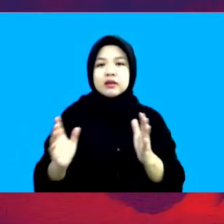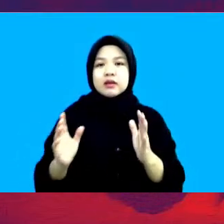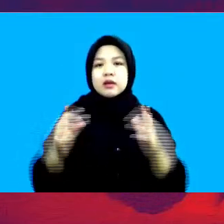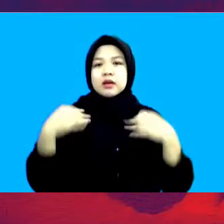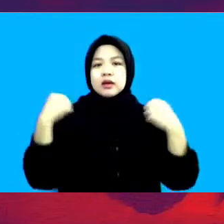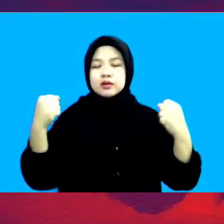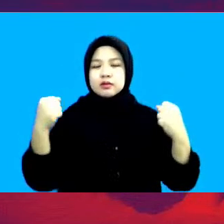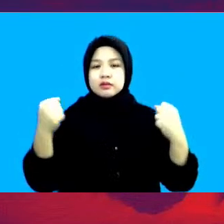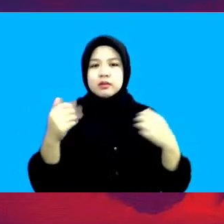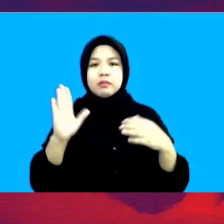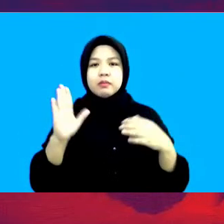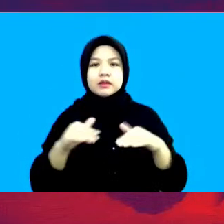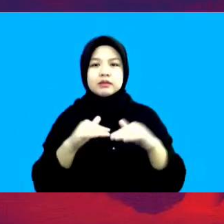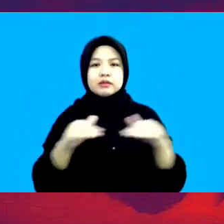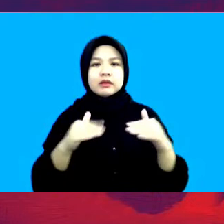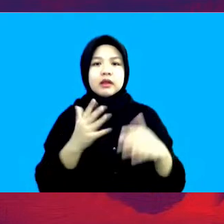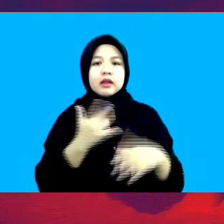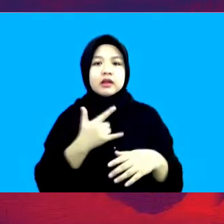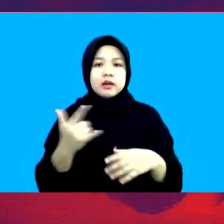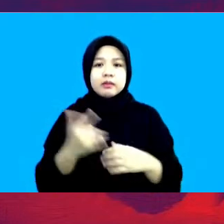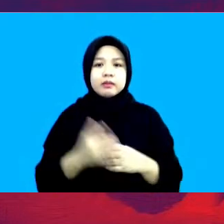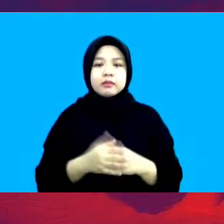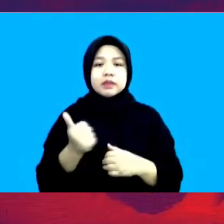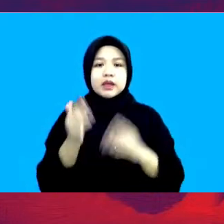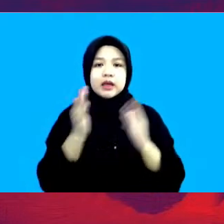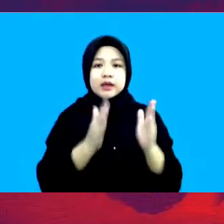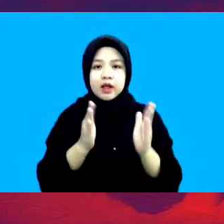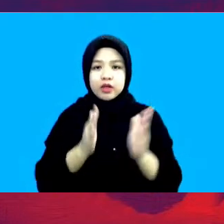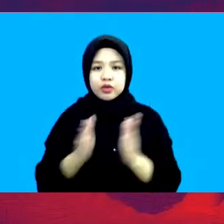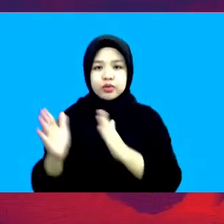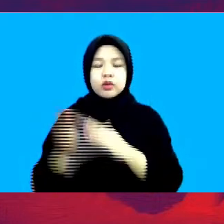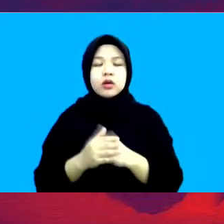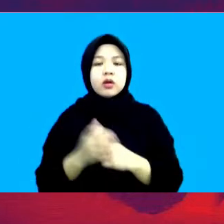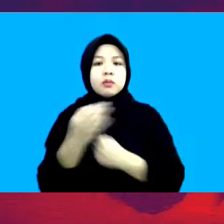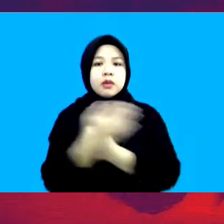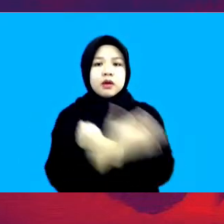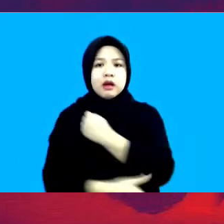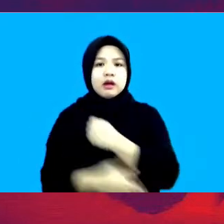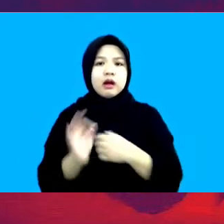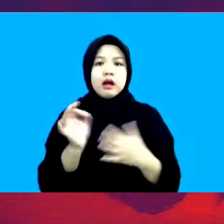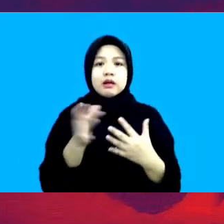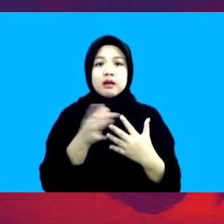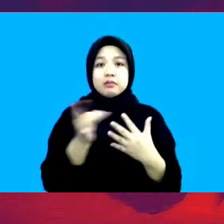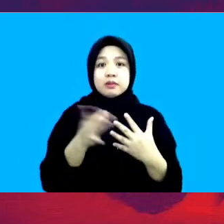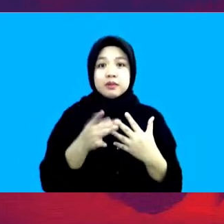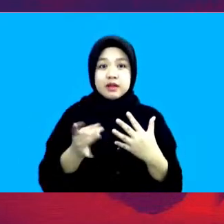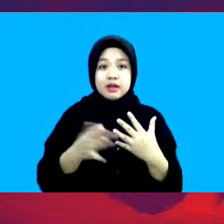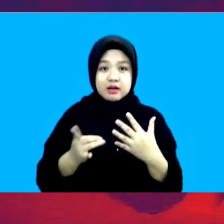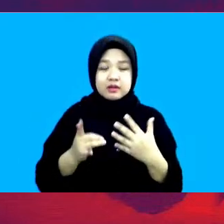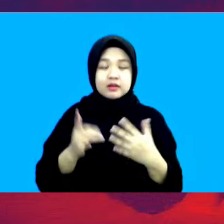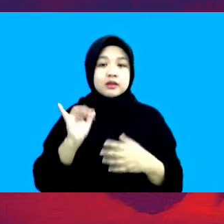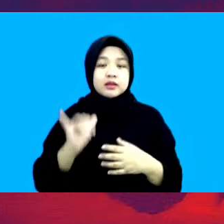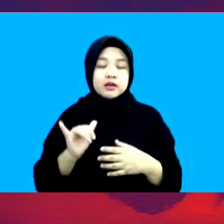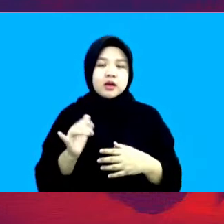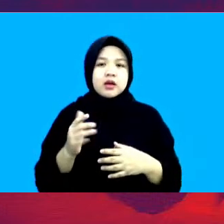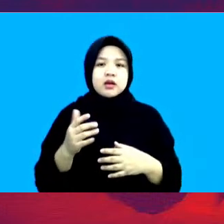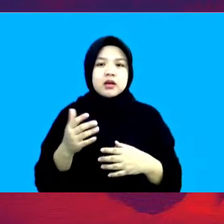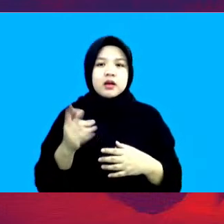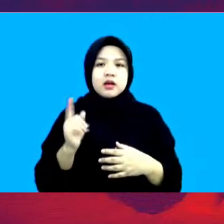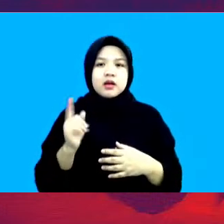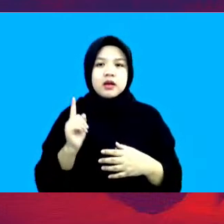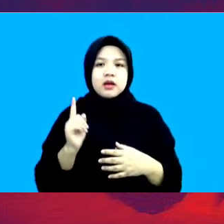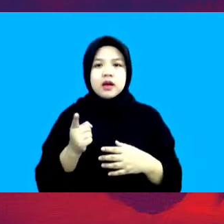kept manageable. Not many countries have this luxury, clearly. Not many countries have the windfall revenue